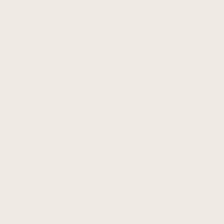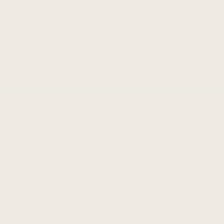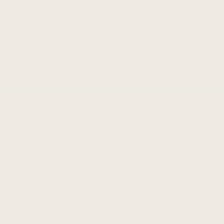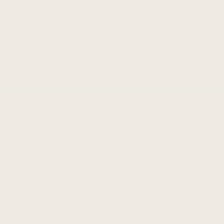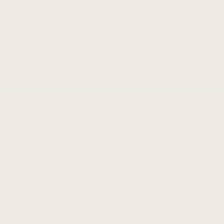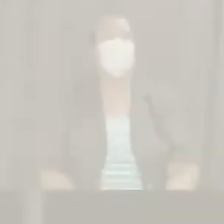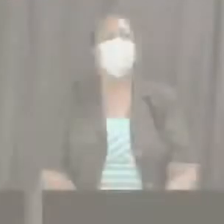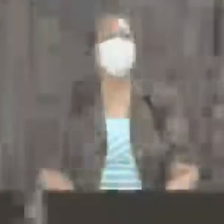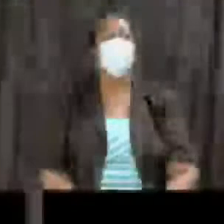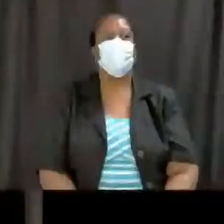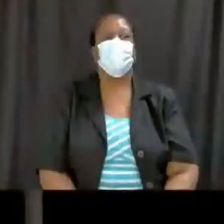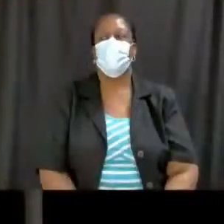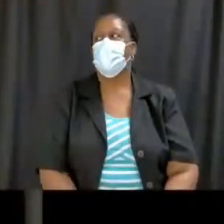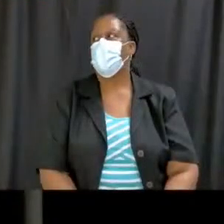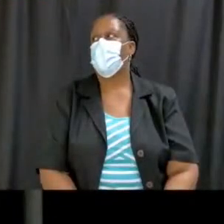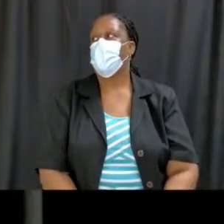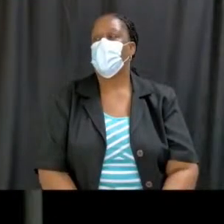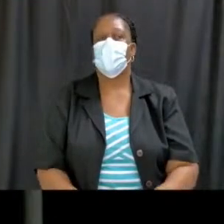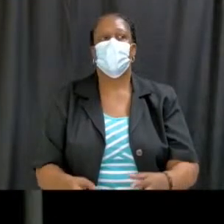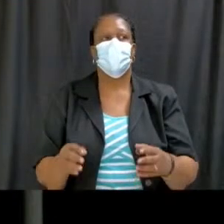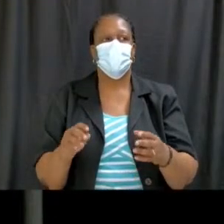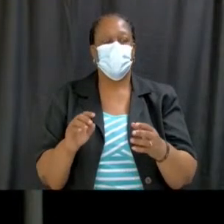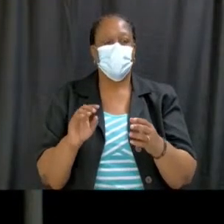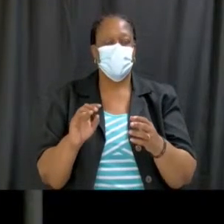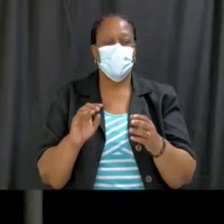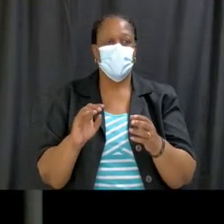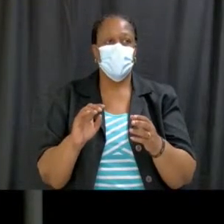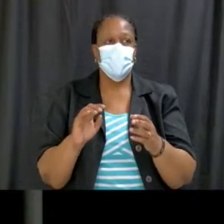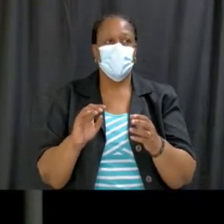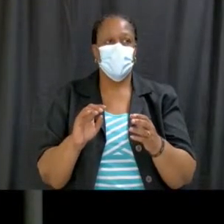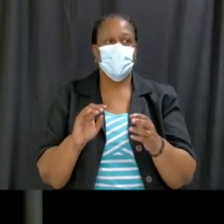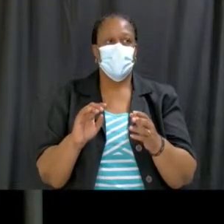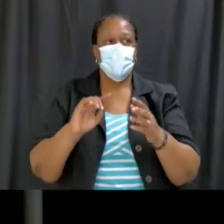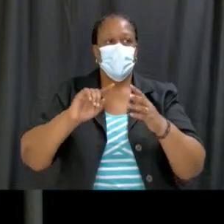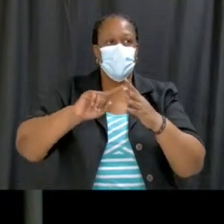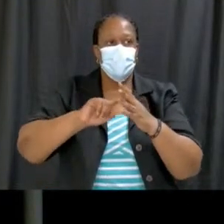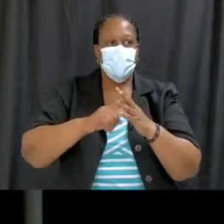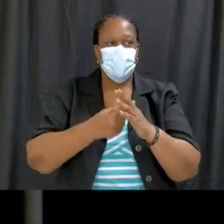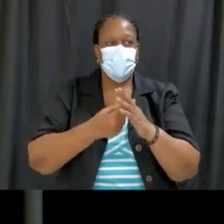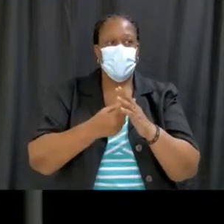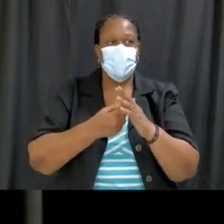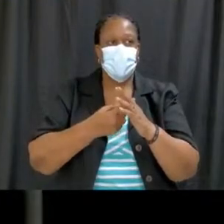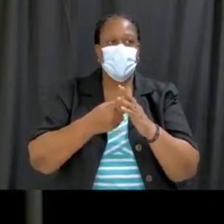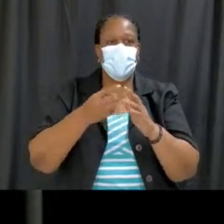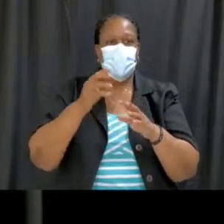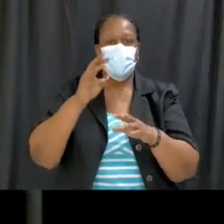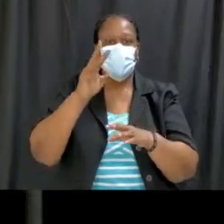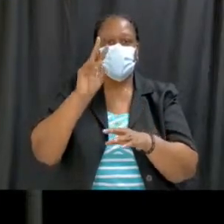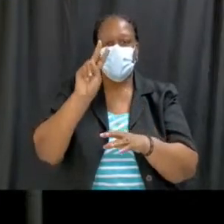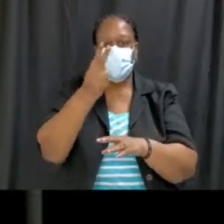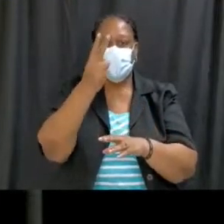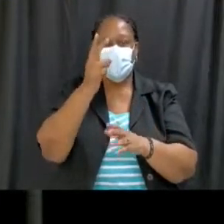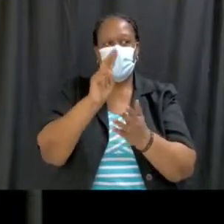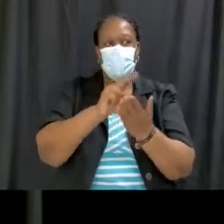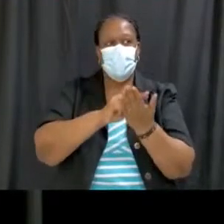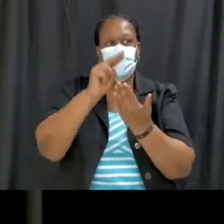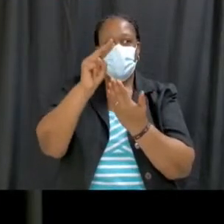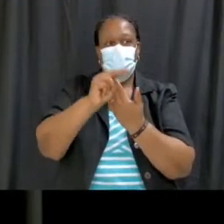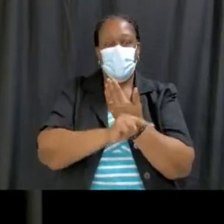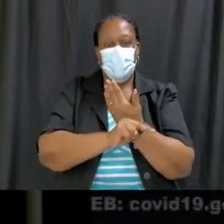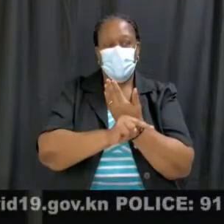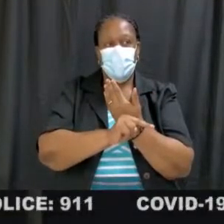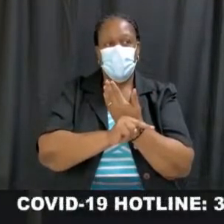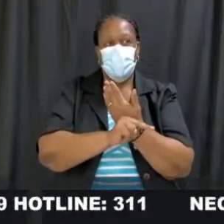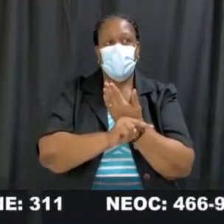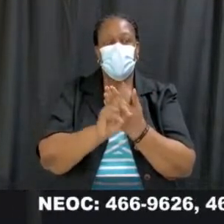Beginning on the 2nd of November, we will have daily flights out of Miami and AA,